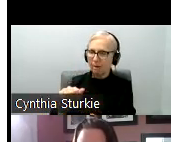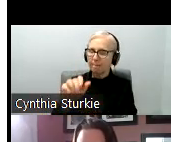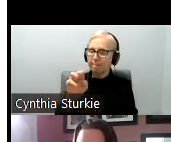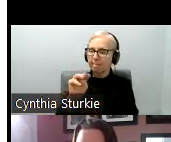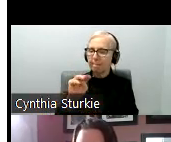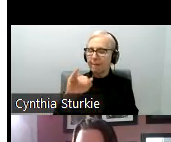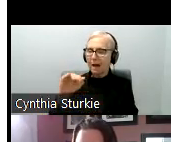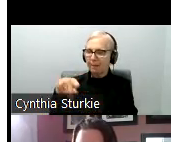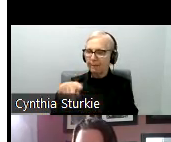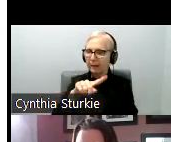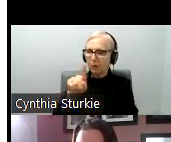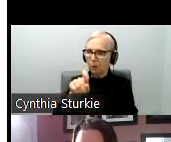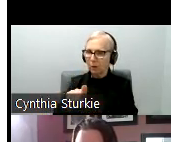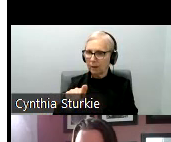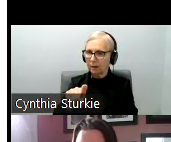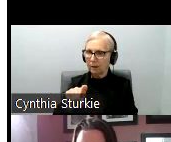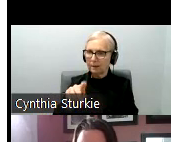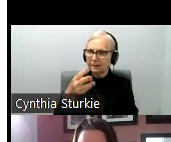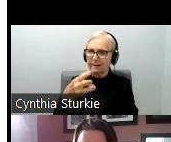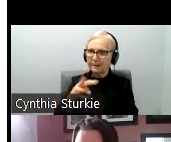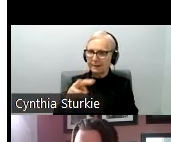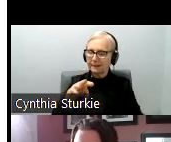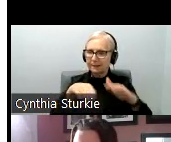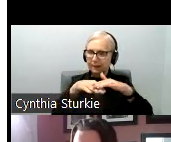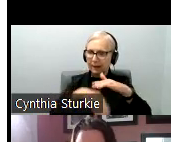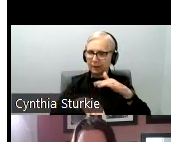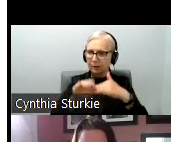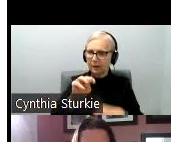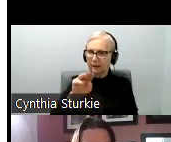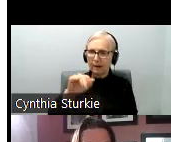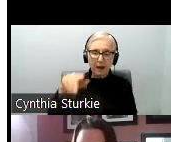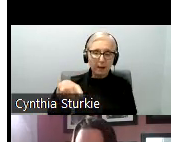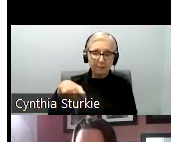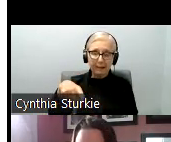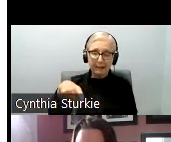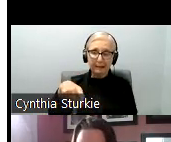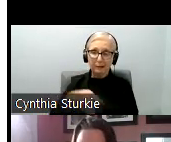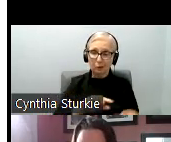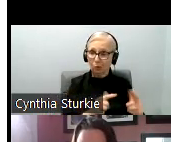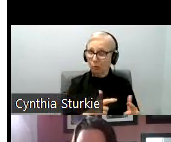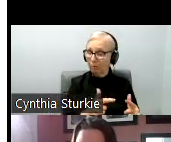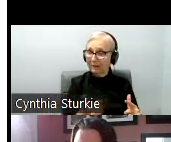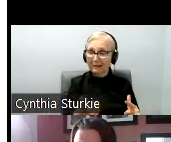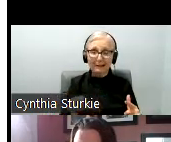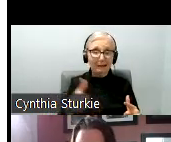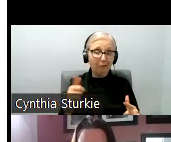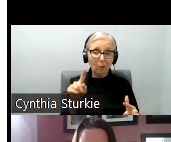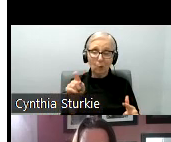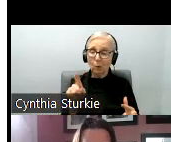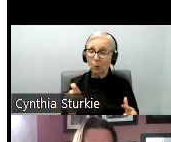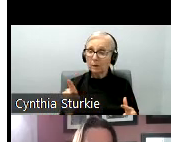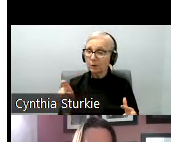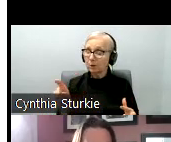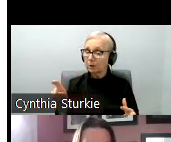possession, 16 and under for minor in possession groups. Were there any other questions outstanding before we move